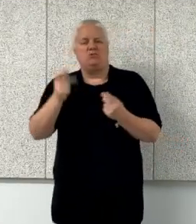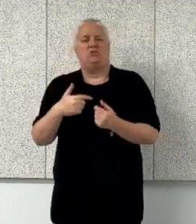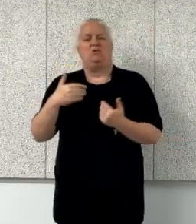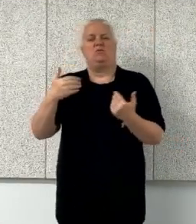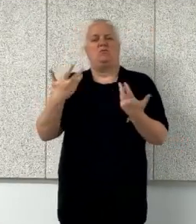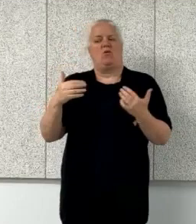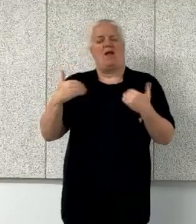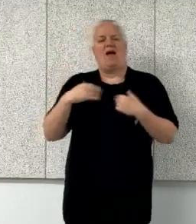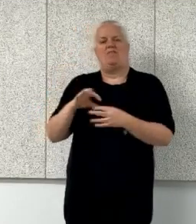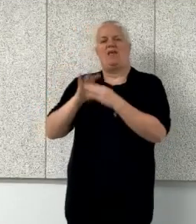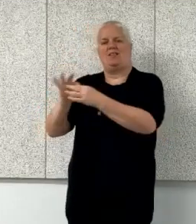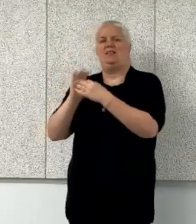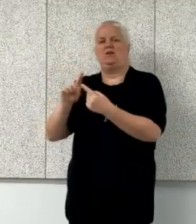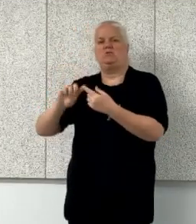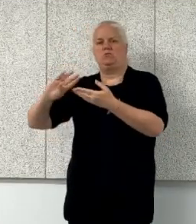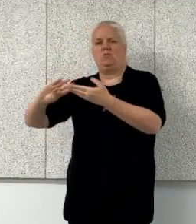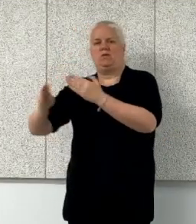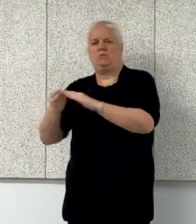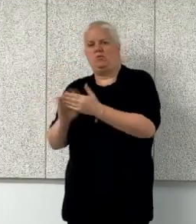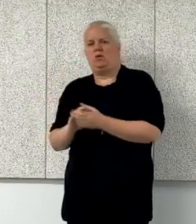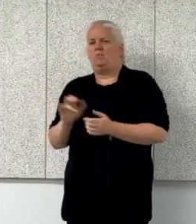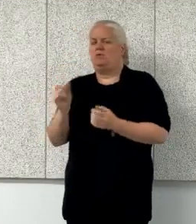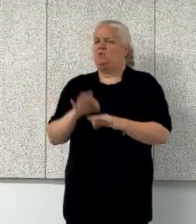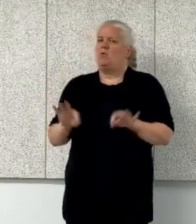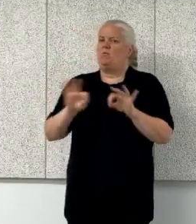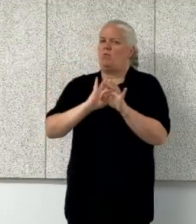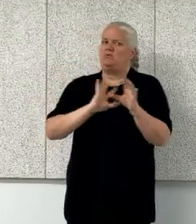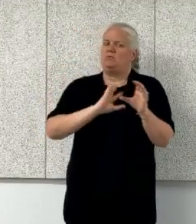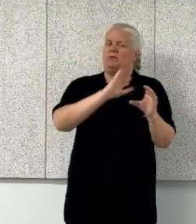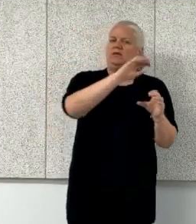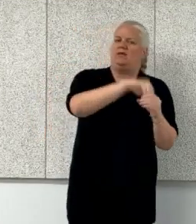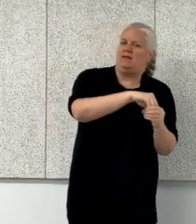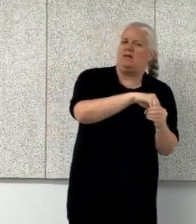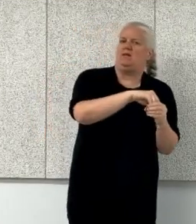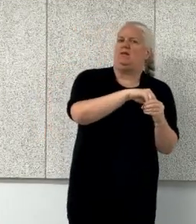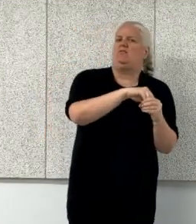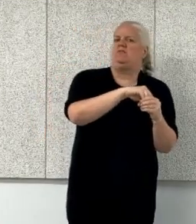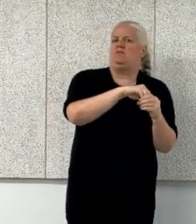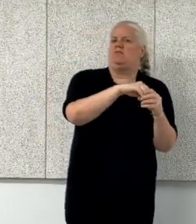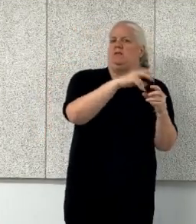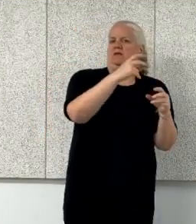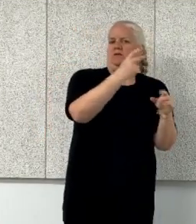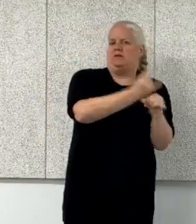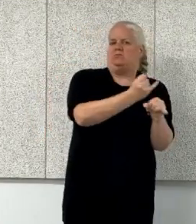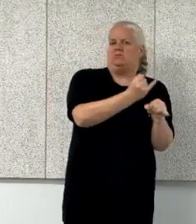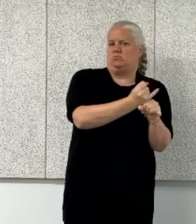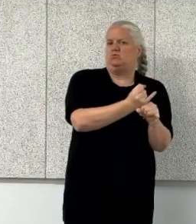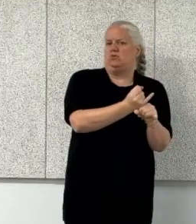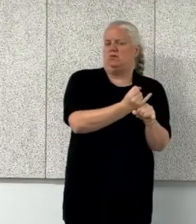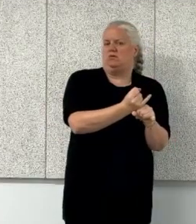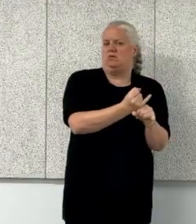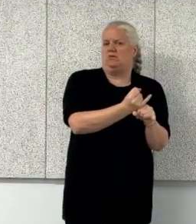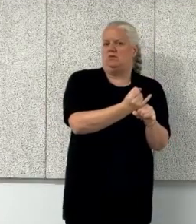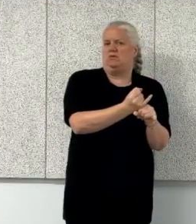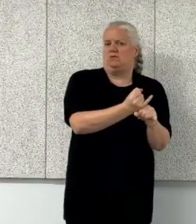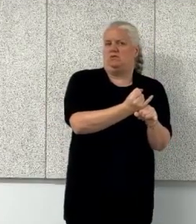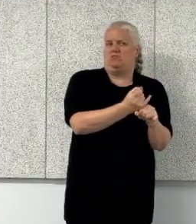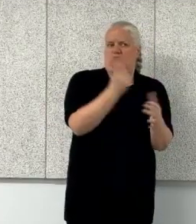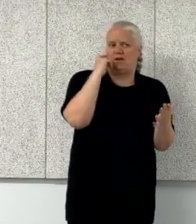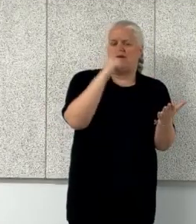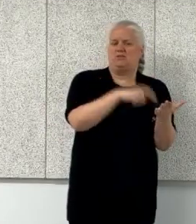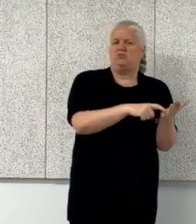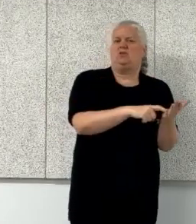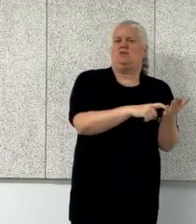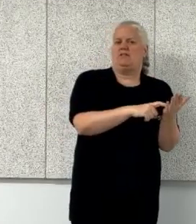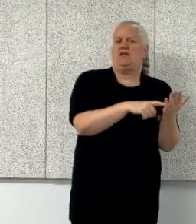so important to me, and it always has been, that it's the recognition that it's the program of Roundabout, mm-hmm.